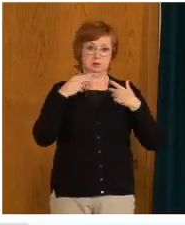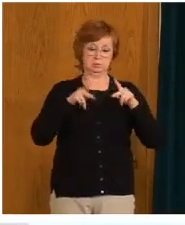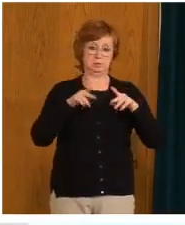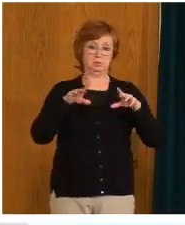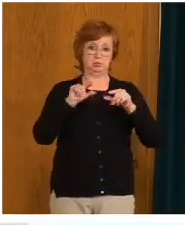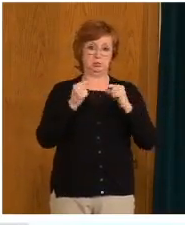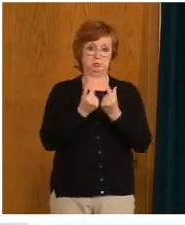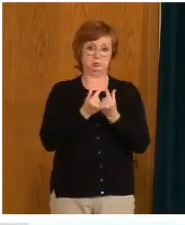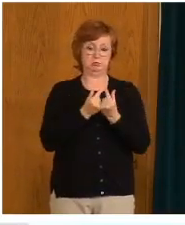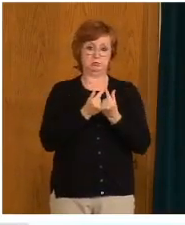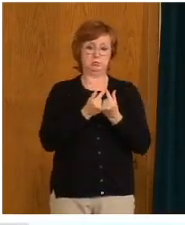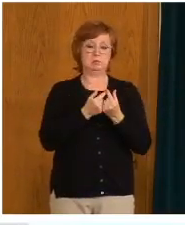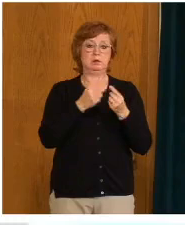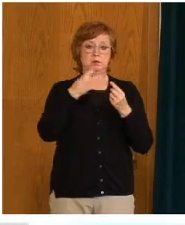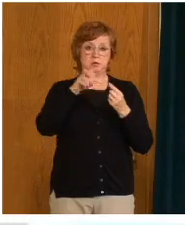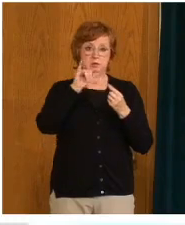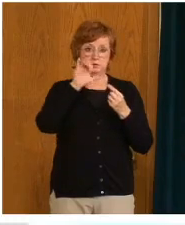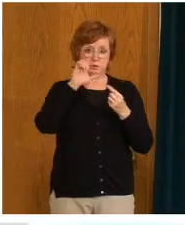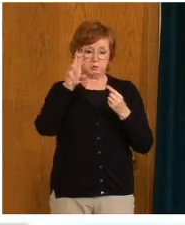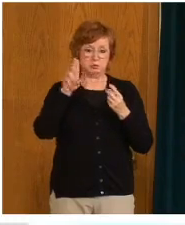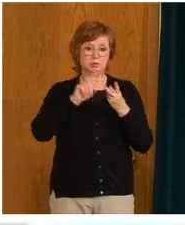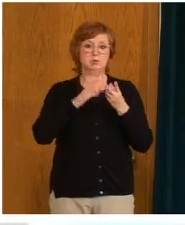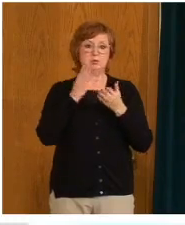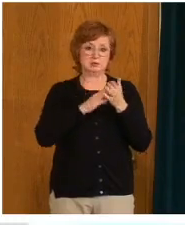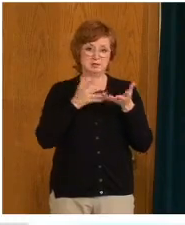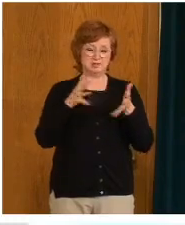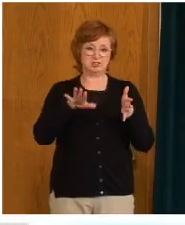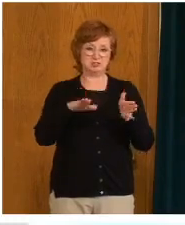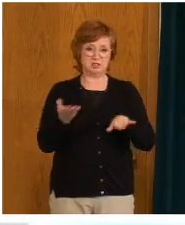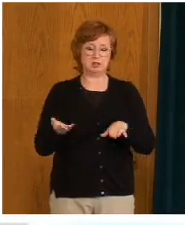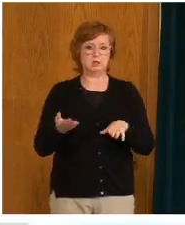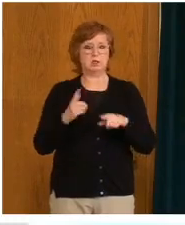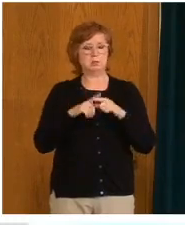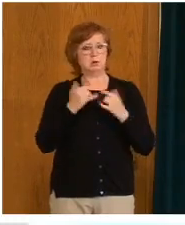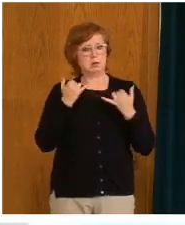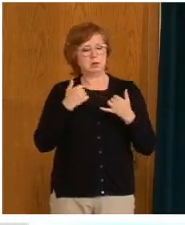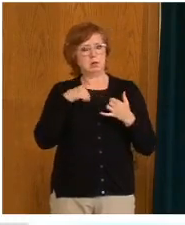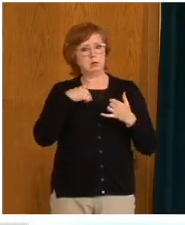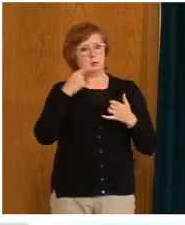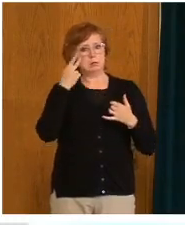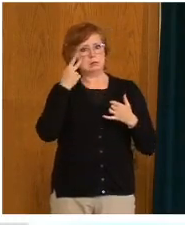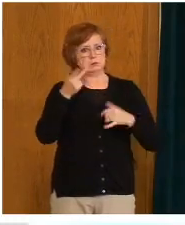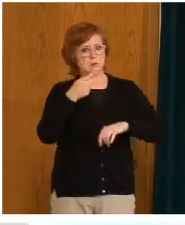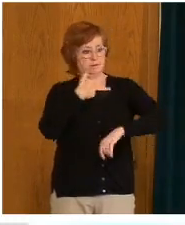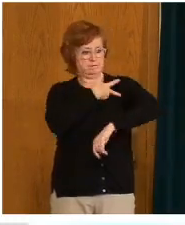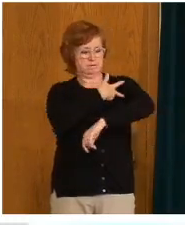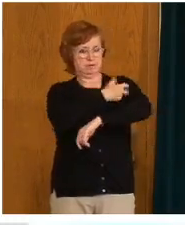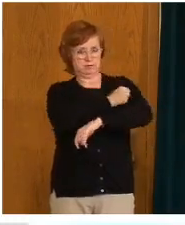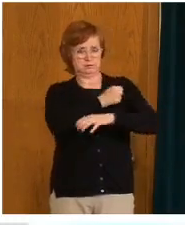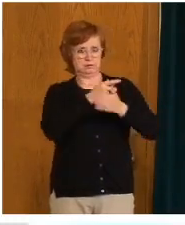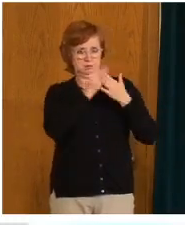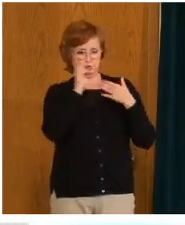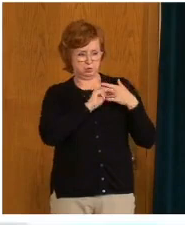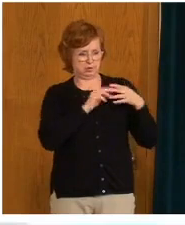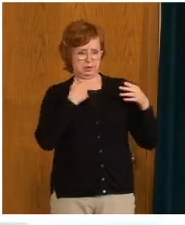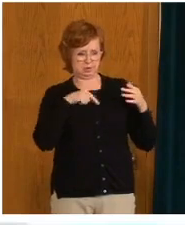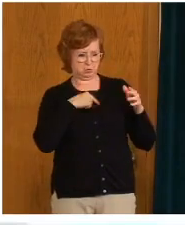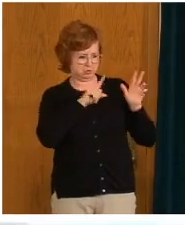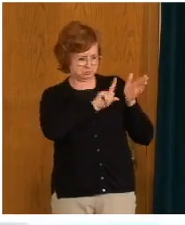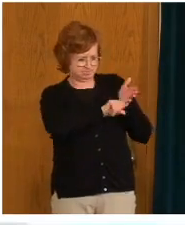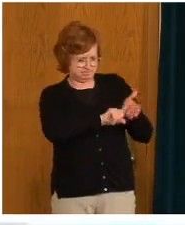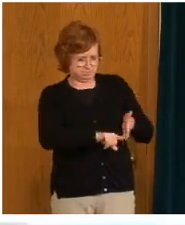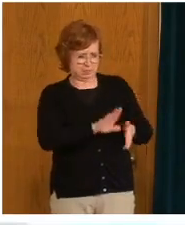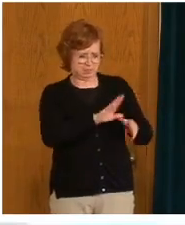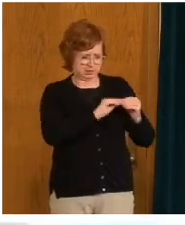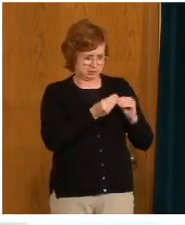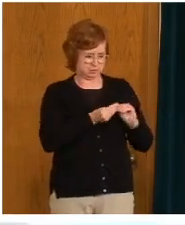We also saw with vaccination programs how it is now rare to see someone with even one dose get seriously ill. And